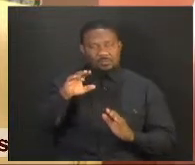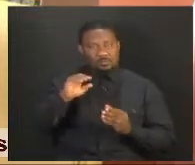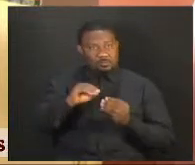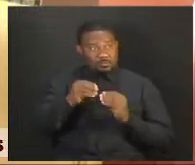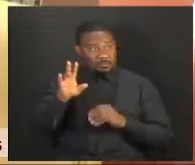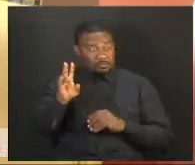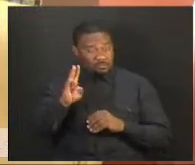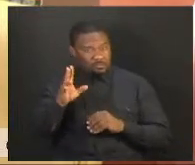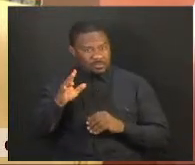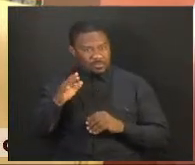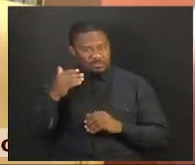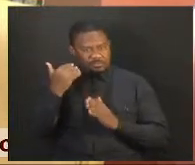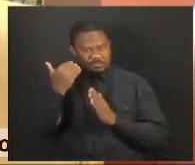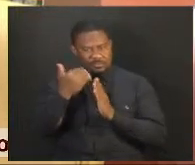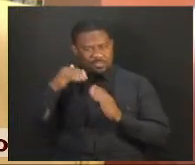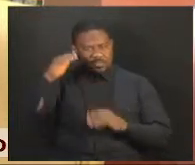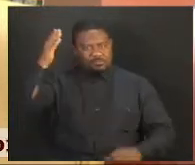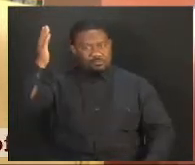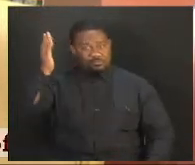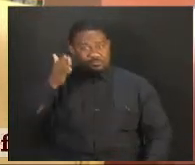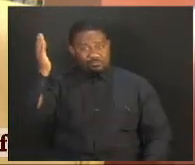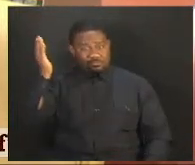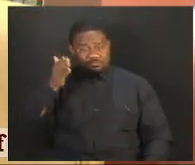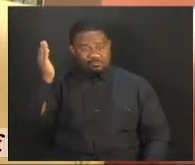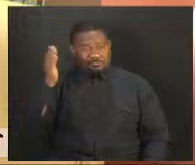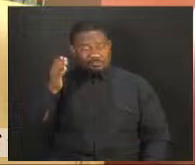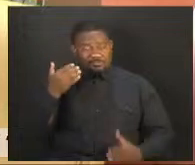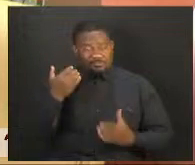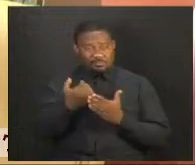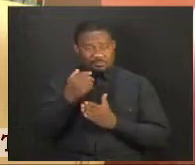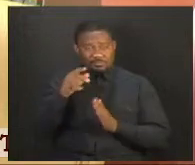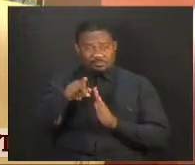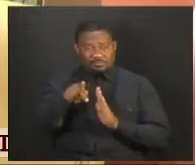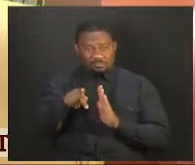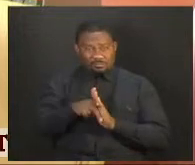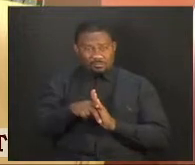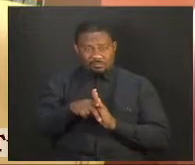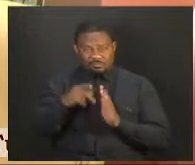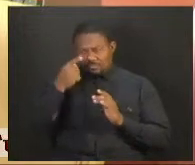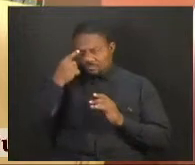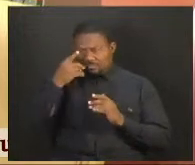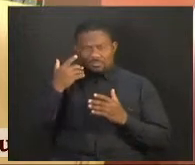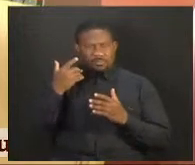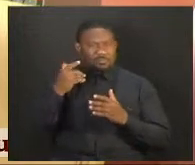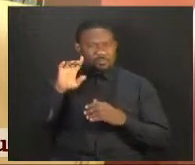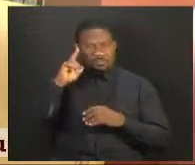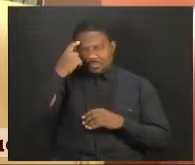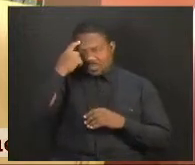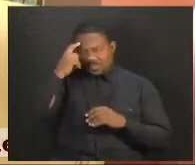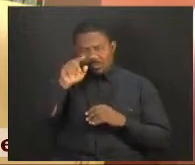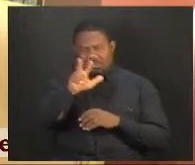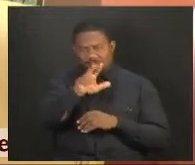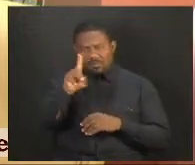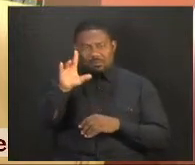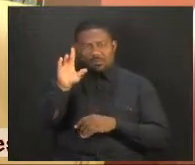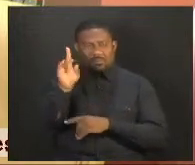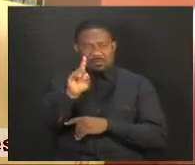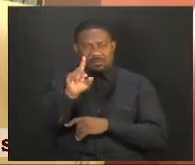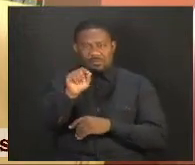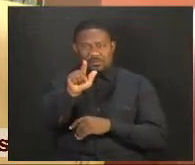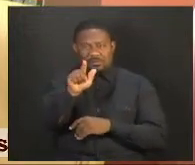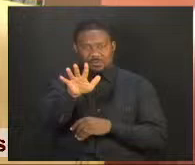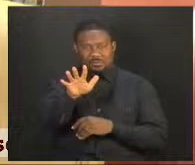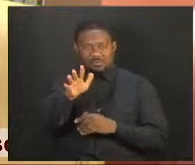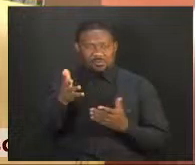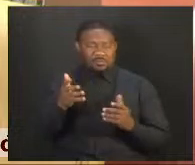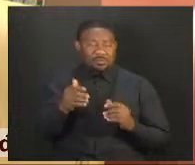the budget statement and economic policy of the government for the year ending 31st December 2025. Mr.